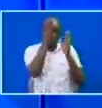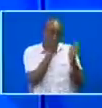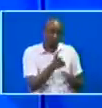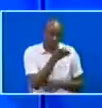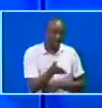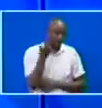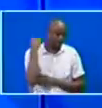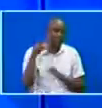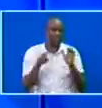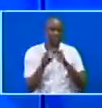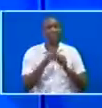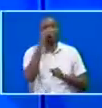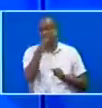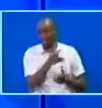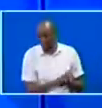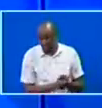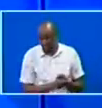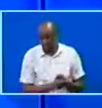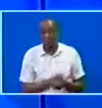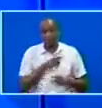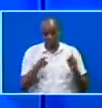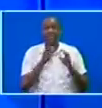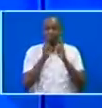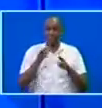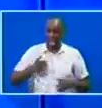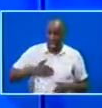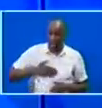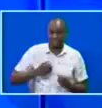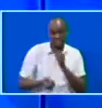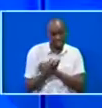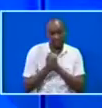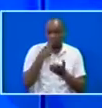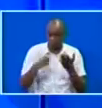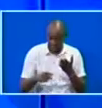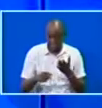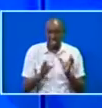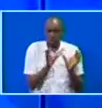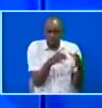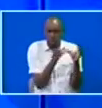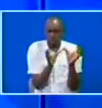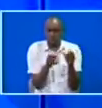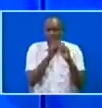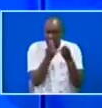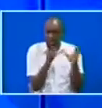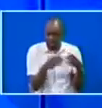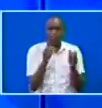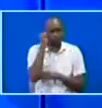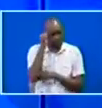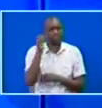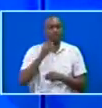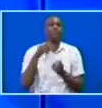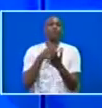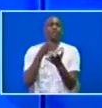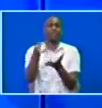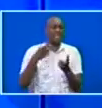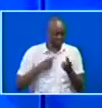former Deputy Speaker Farah Maalim. And as Chris Thairu now reports, clan politics is definitely going to take centre stage in